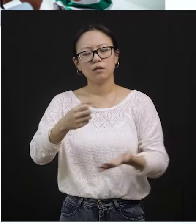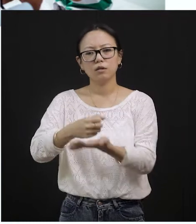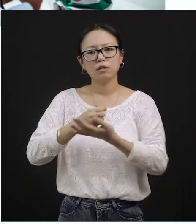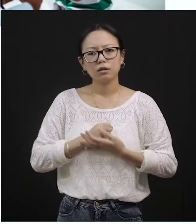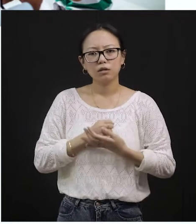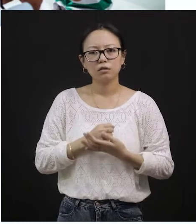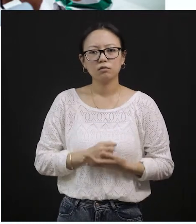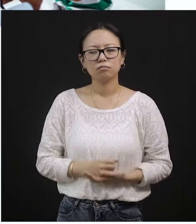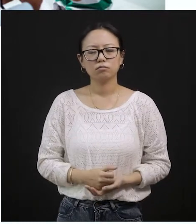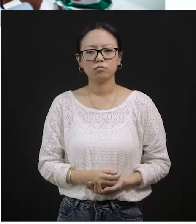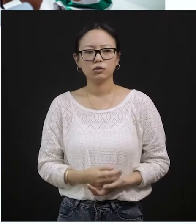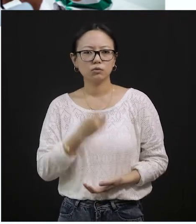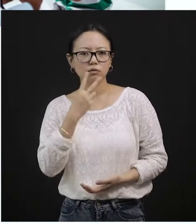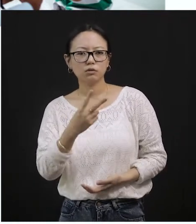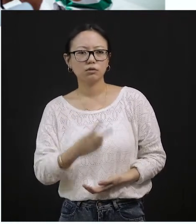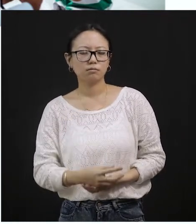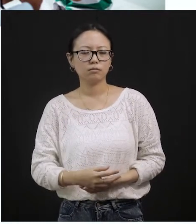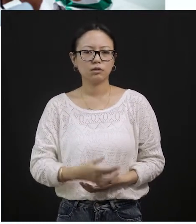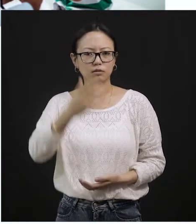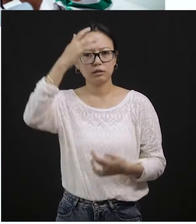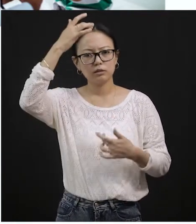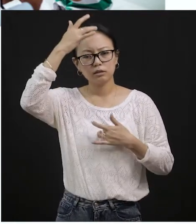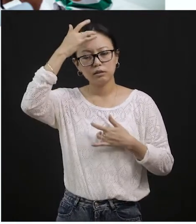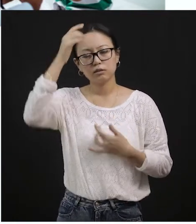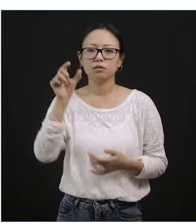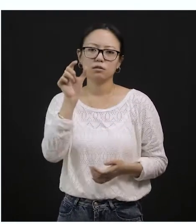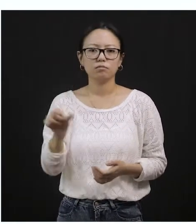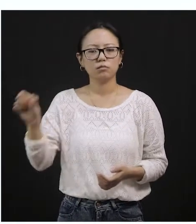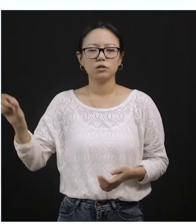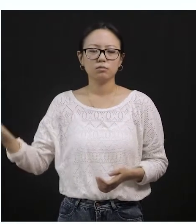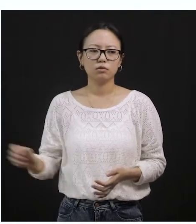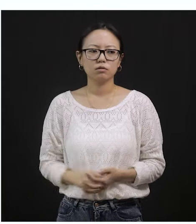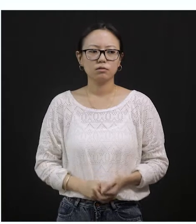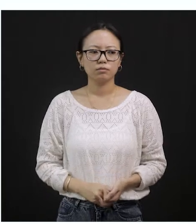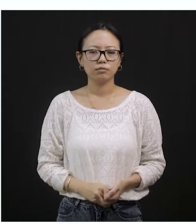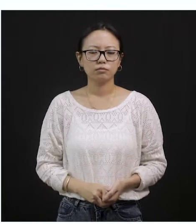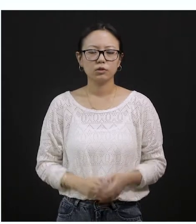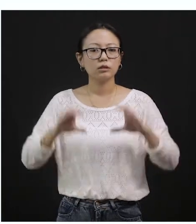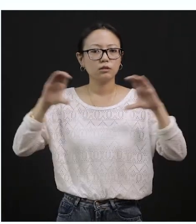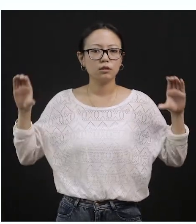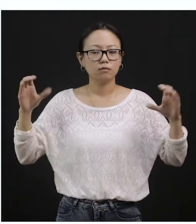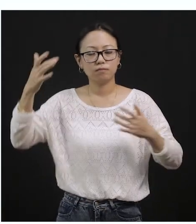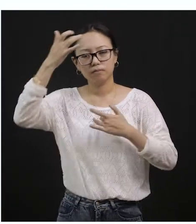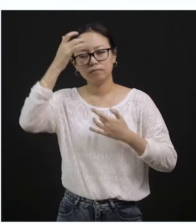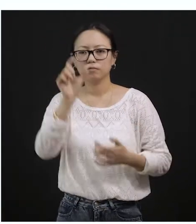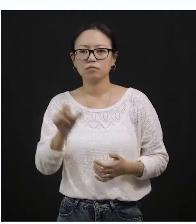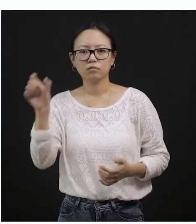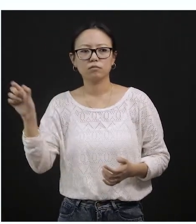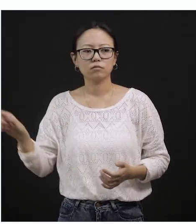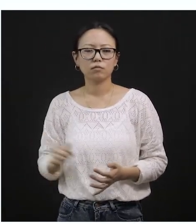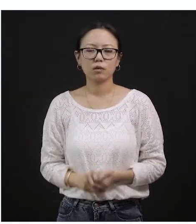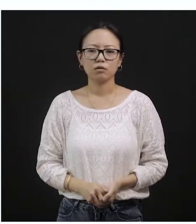life after maybe 20 years will be a doctor, right? Okay? So now the importance of a doctor.